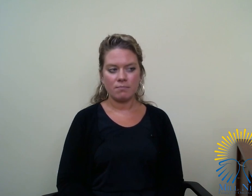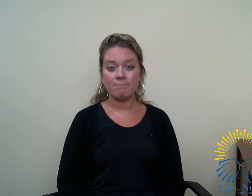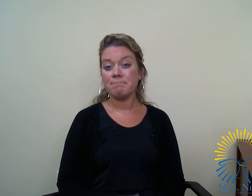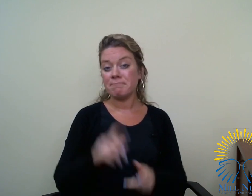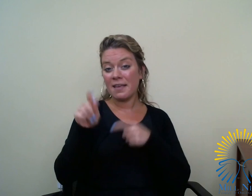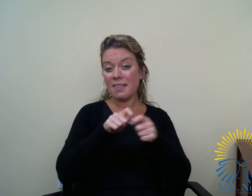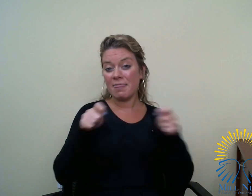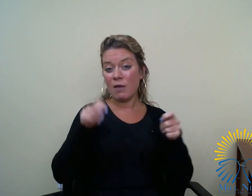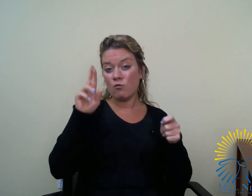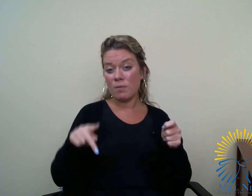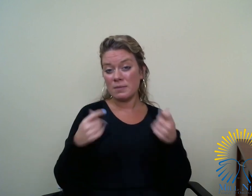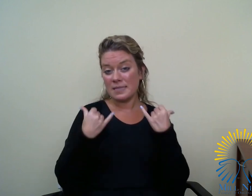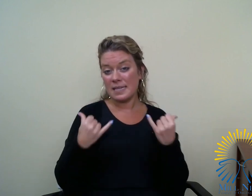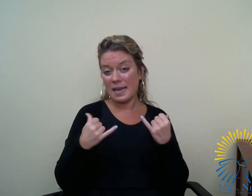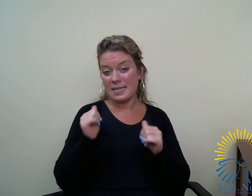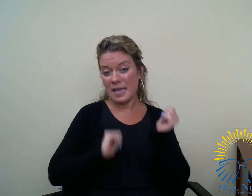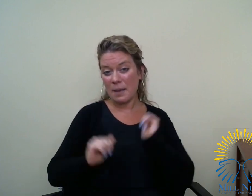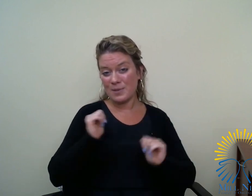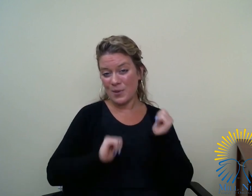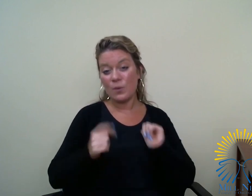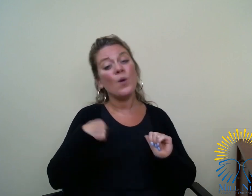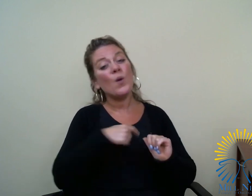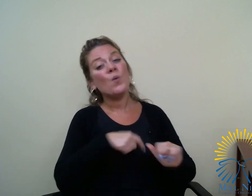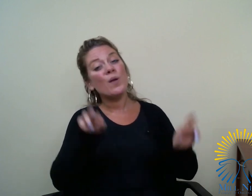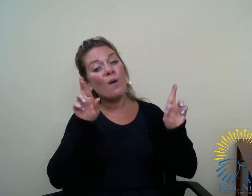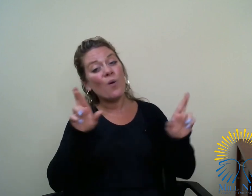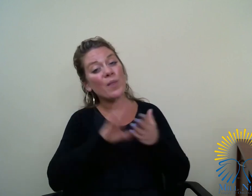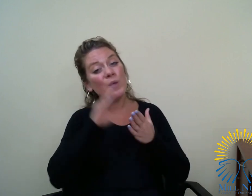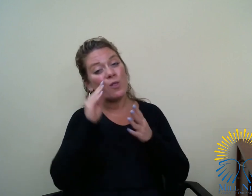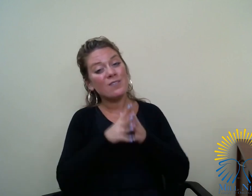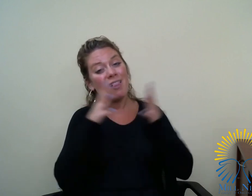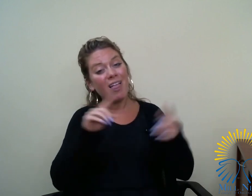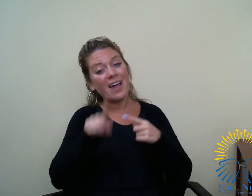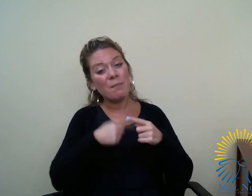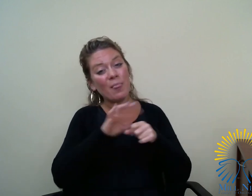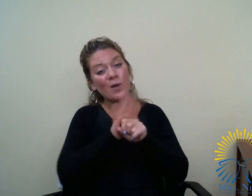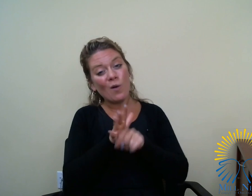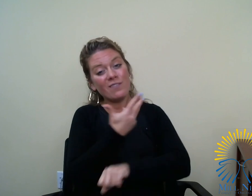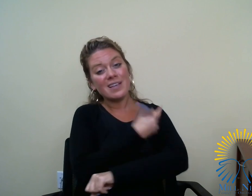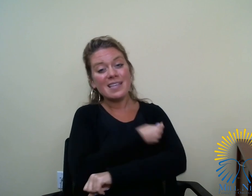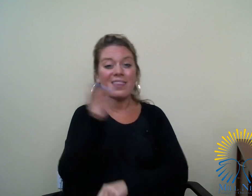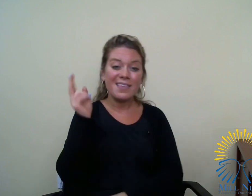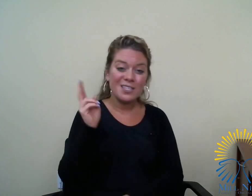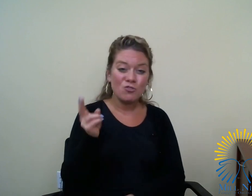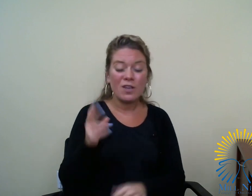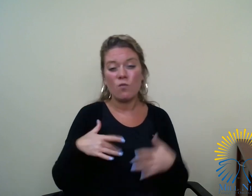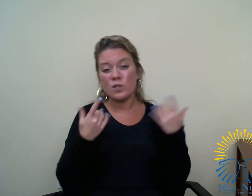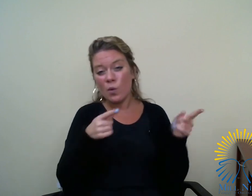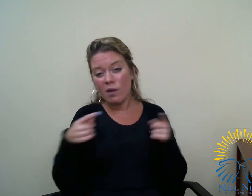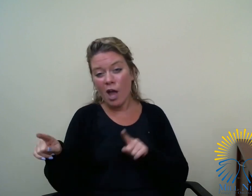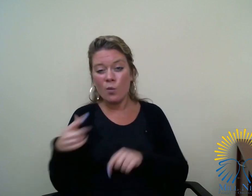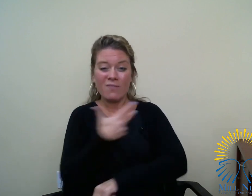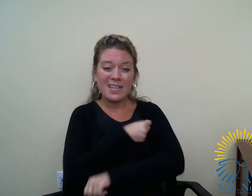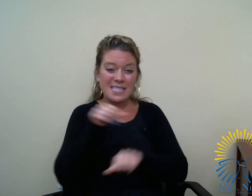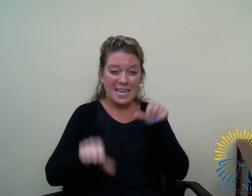And that wraps up today's episode of Put 'em Podcast. We hope you learned a lot about the COVID vaccine, the history and current state of vaccine hesitancy, and